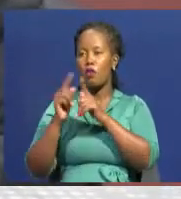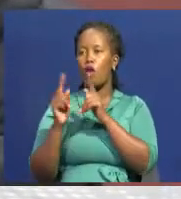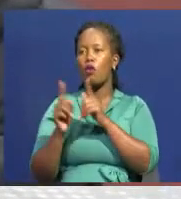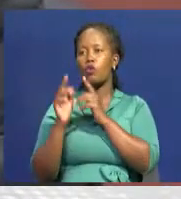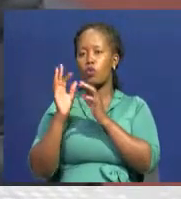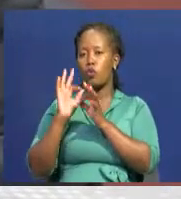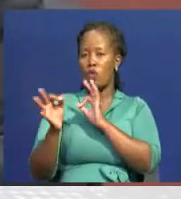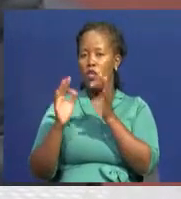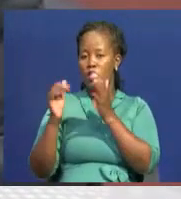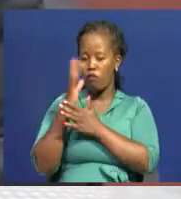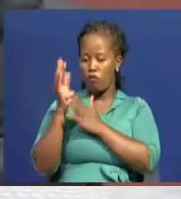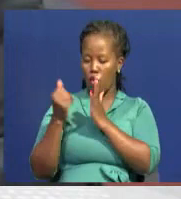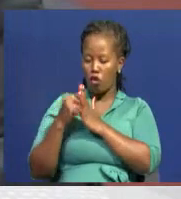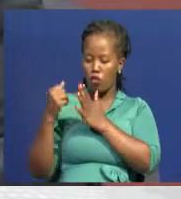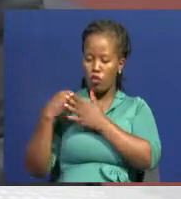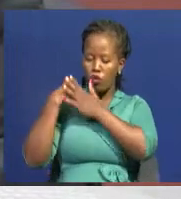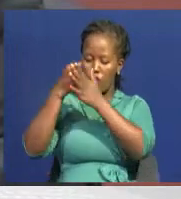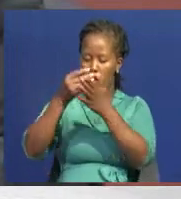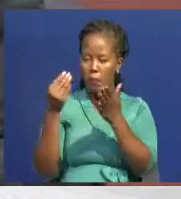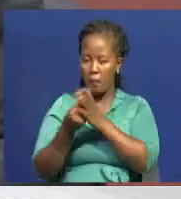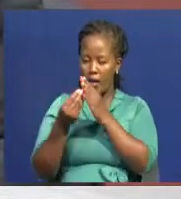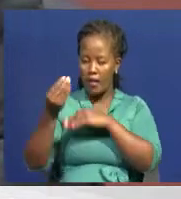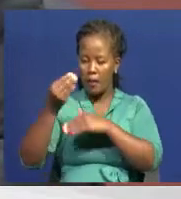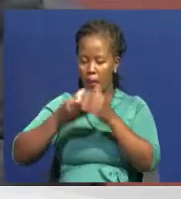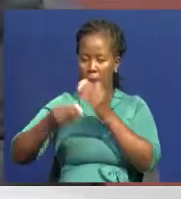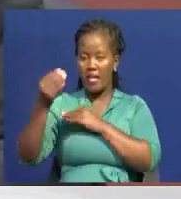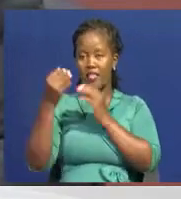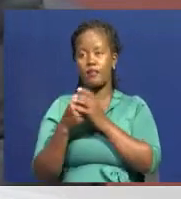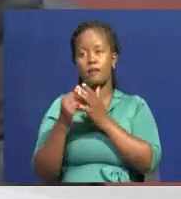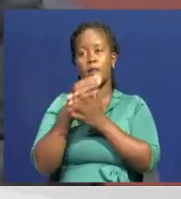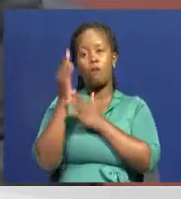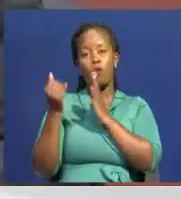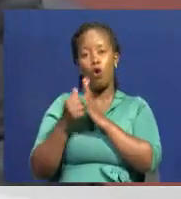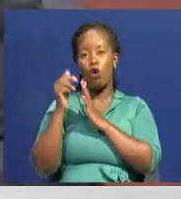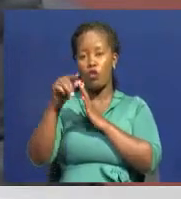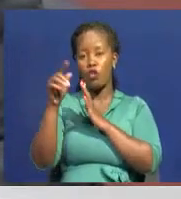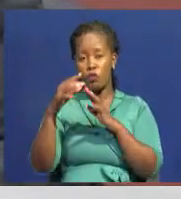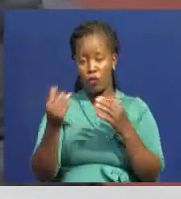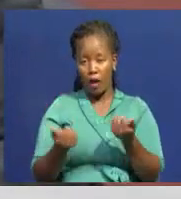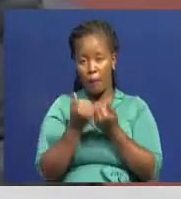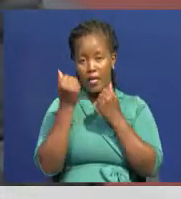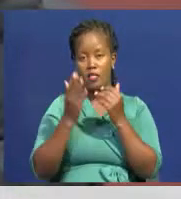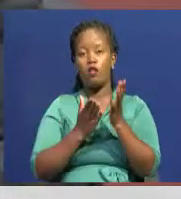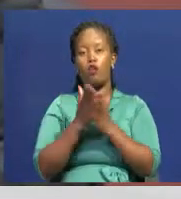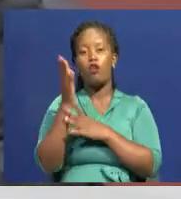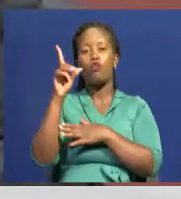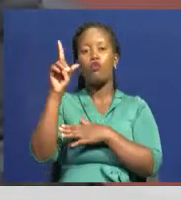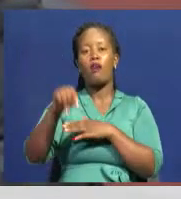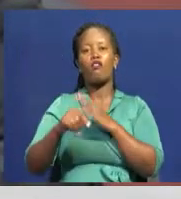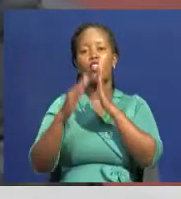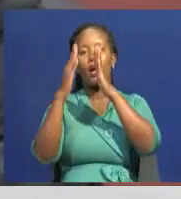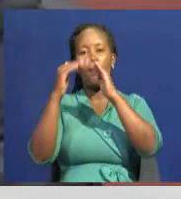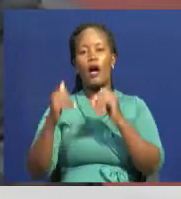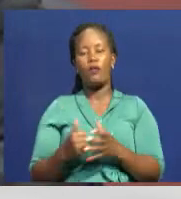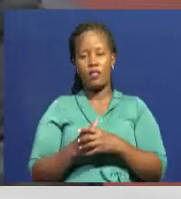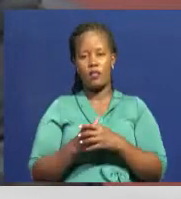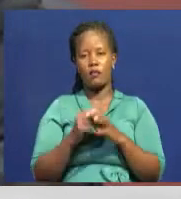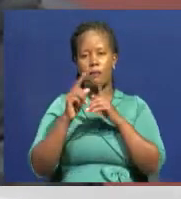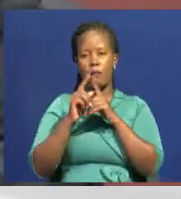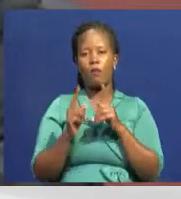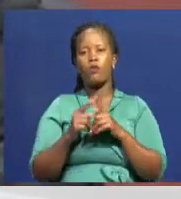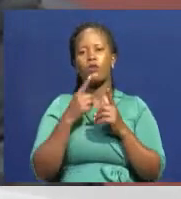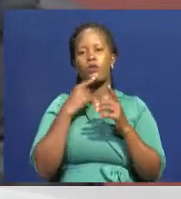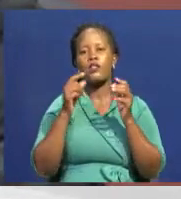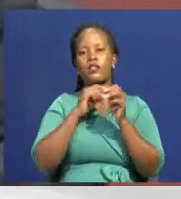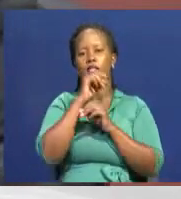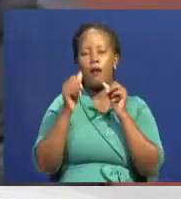You facilitate the transaction. So you find that will happen when affordable housing. I'll talk about the relevance of